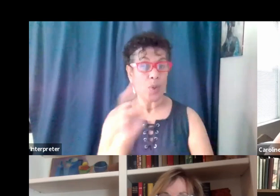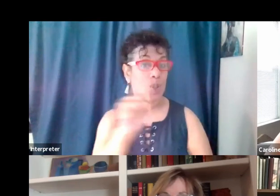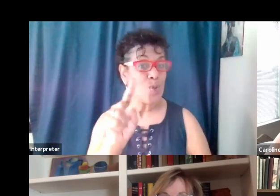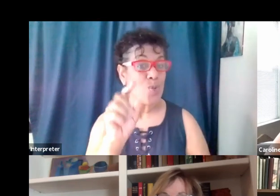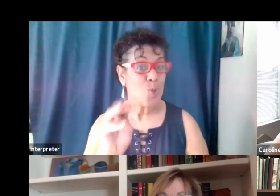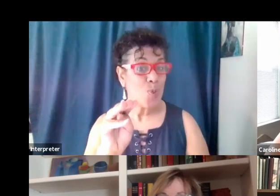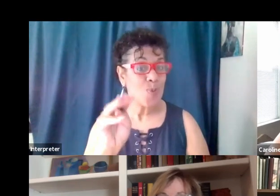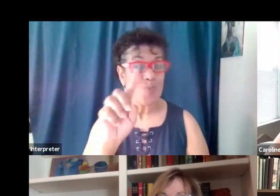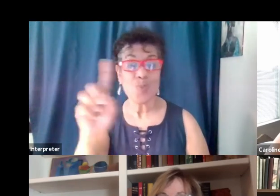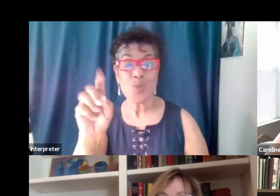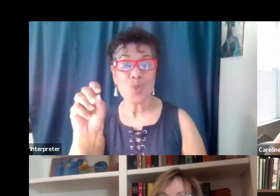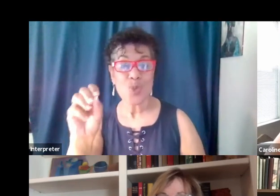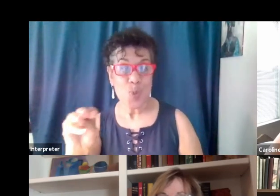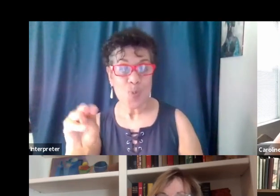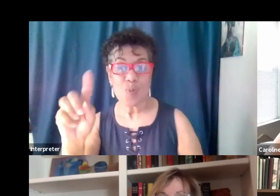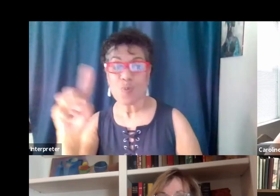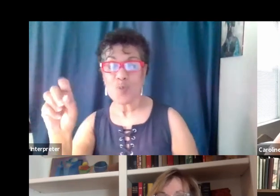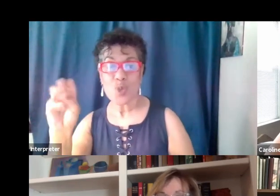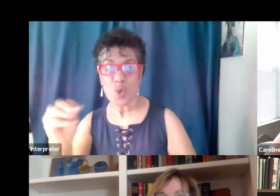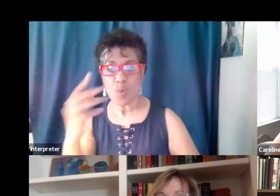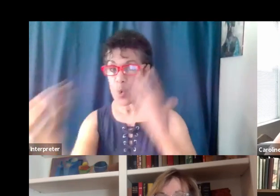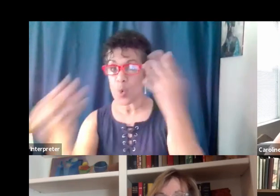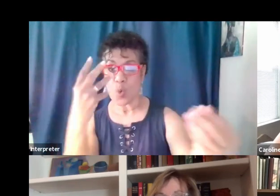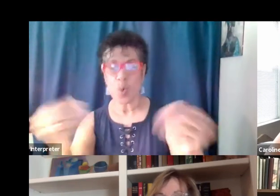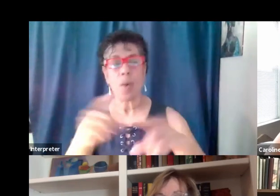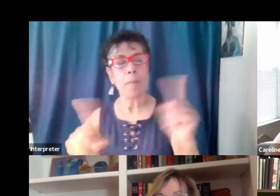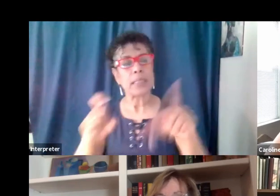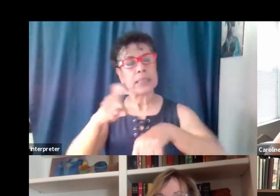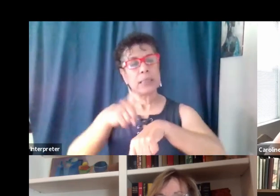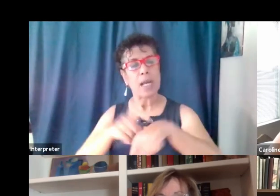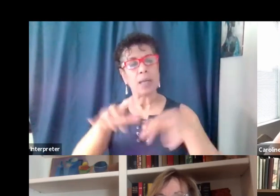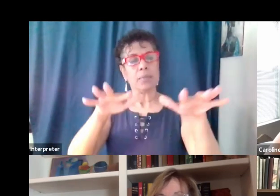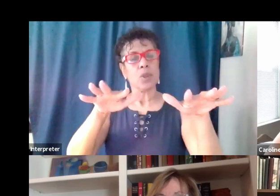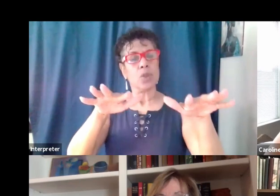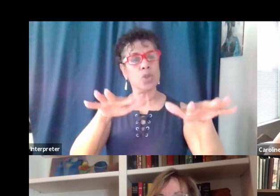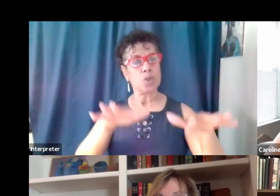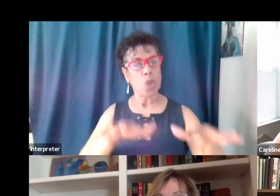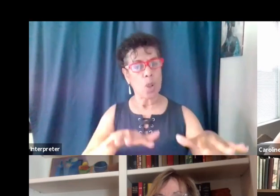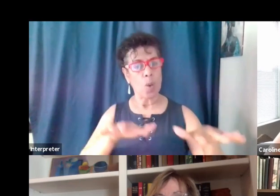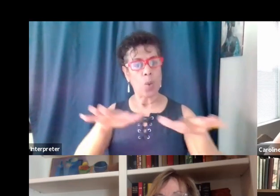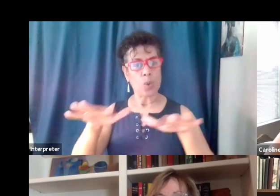But the need to slow down, to process the information,